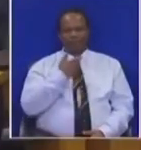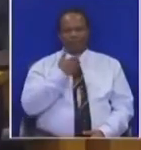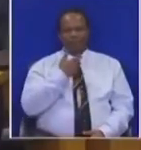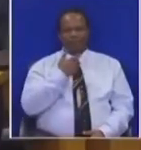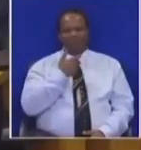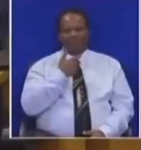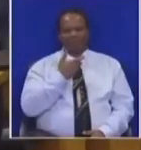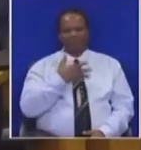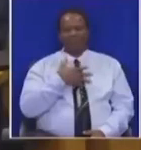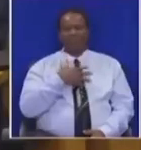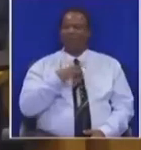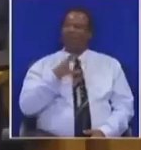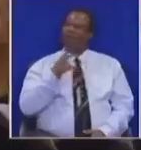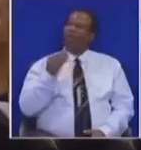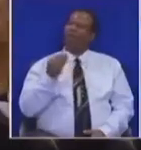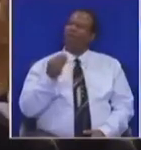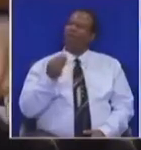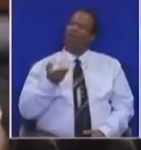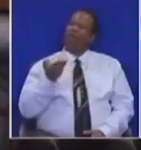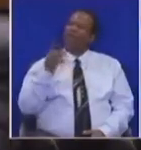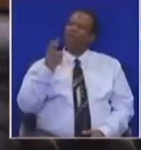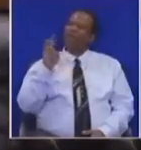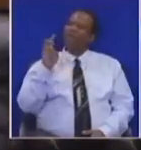things that are controversial.